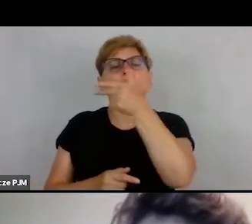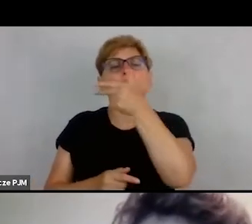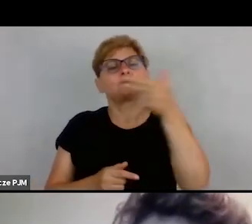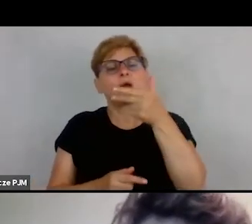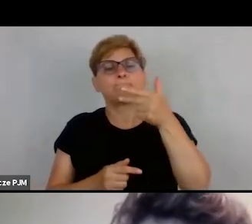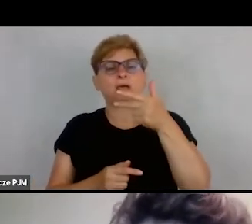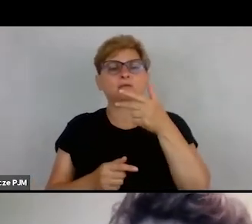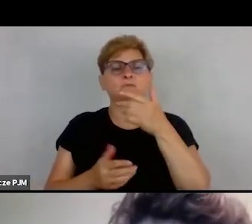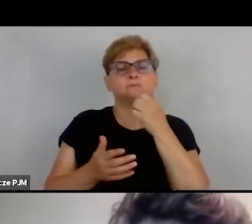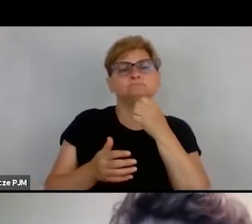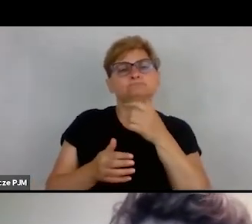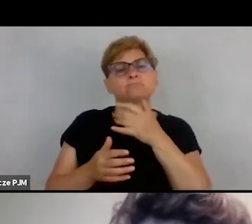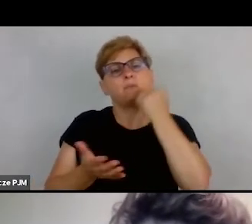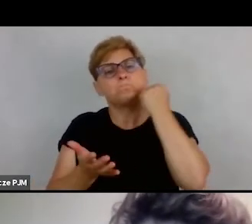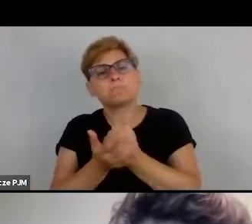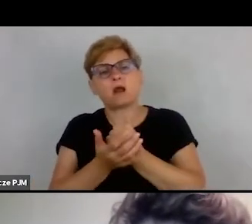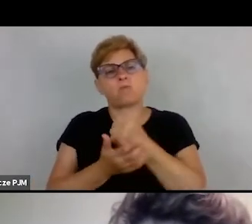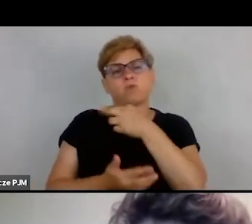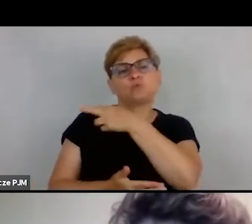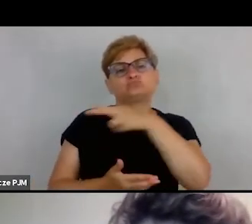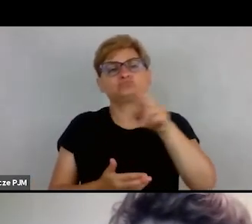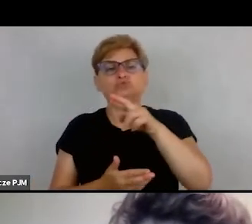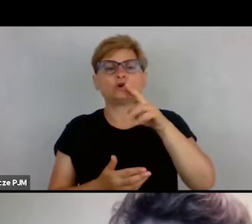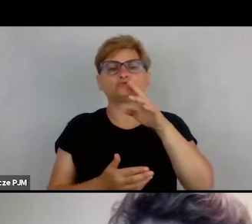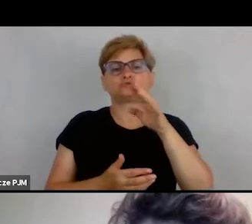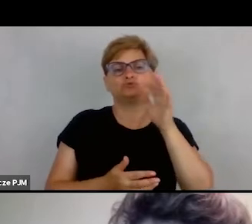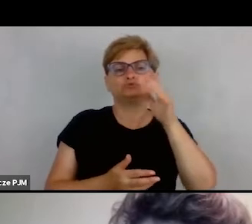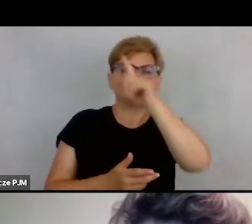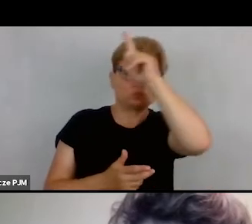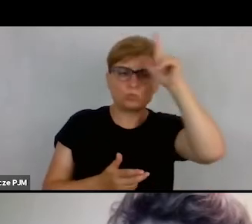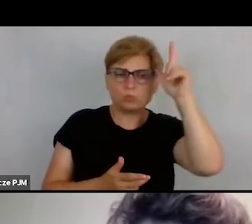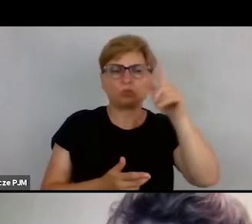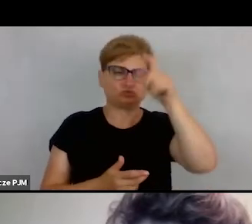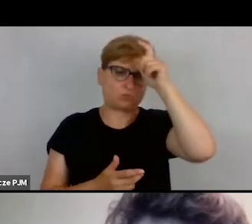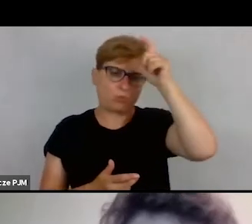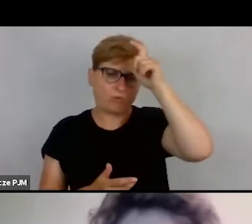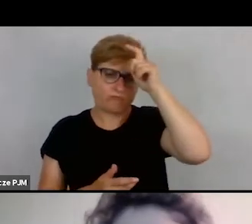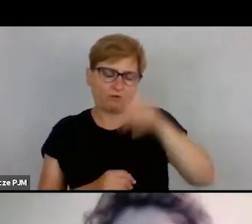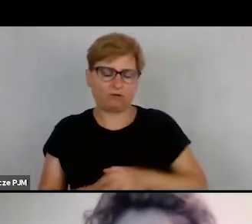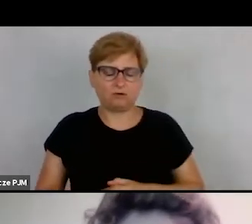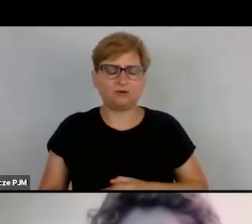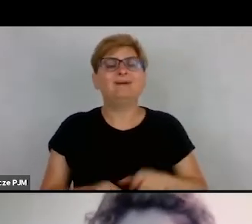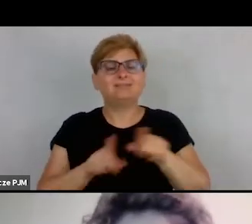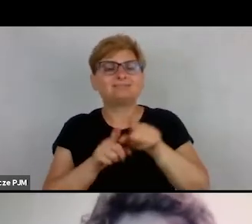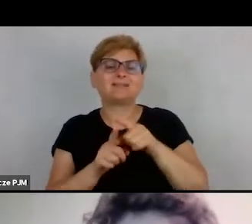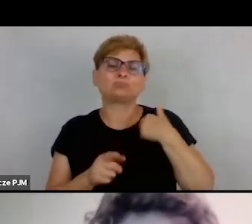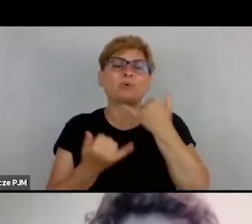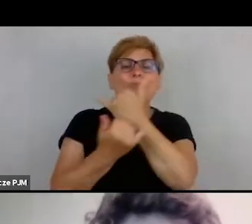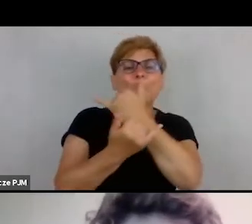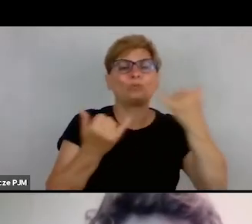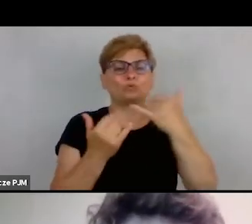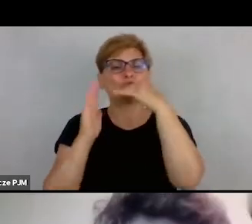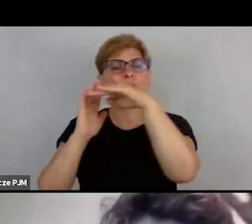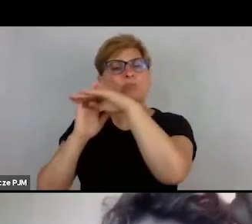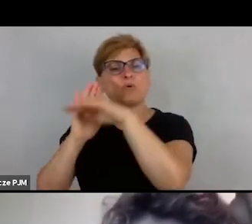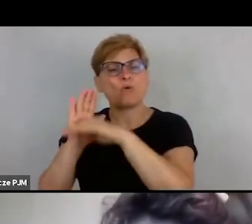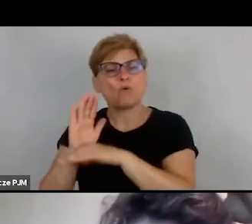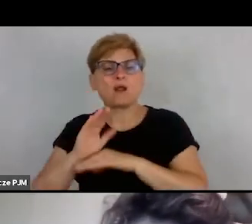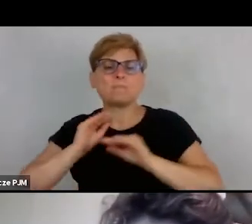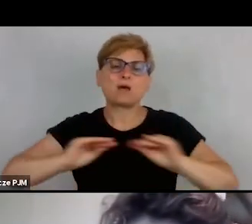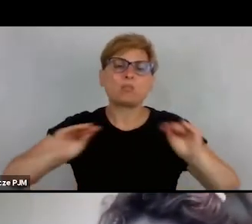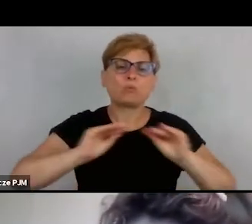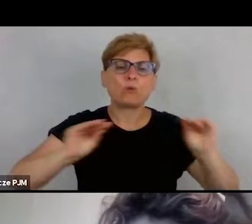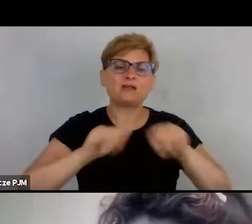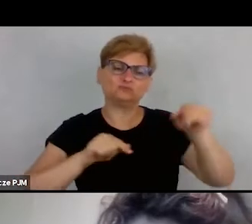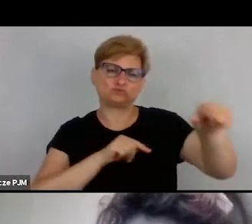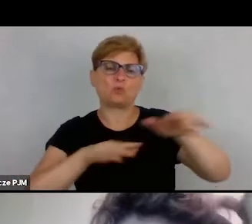in the school districts in San Francisco. And we worked in some of the toughest schools in San Francisco to implement a program we created, which